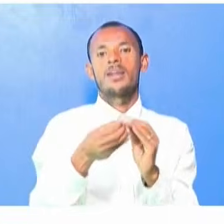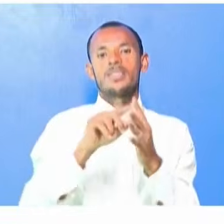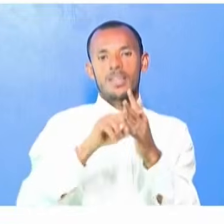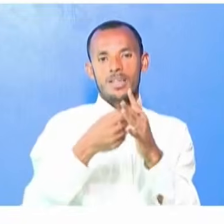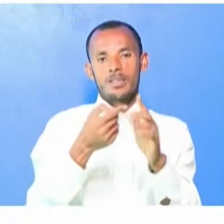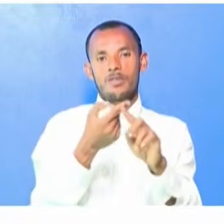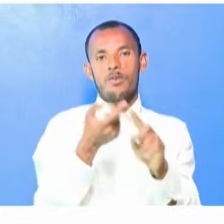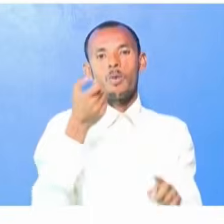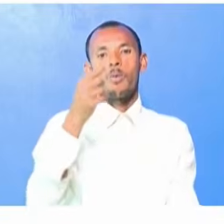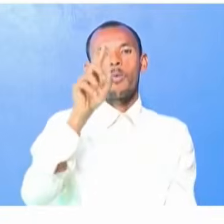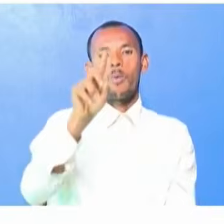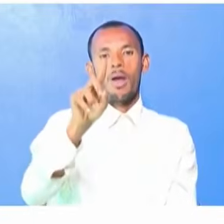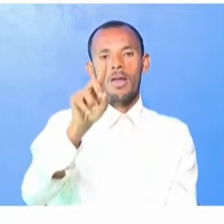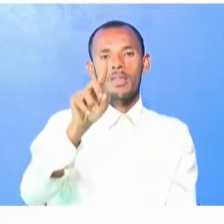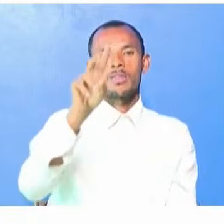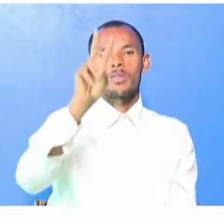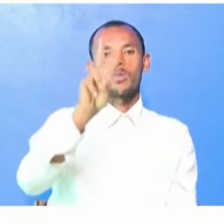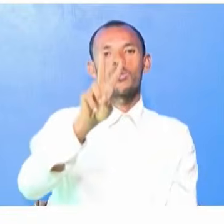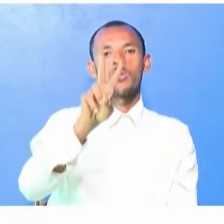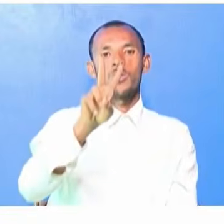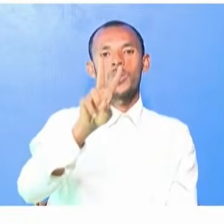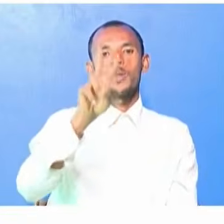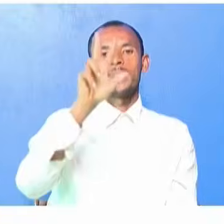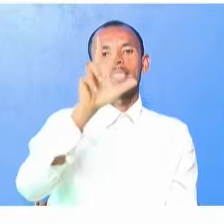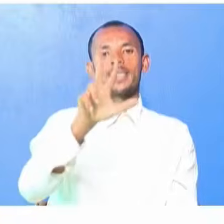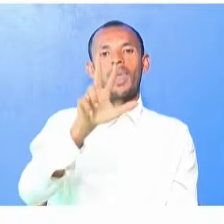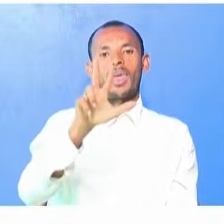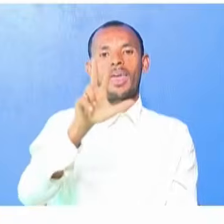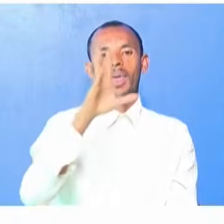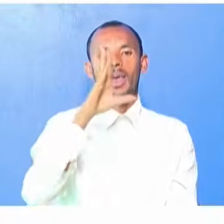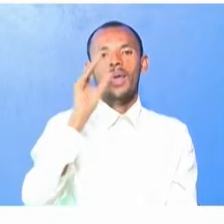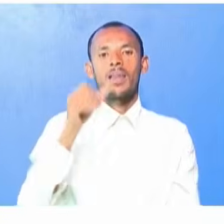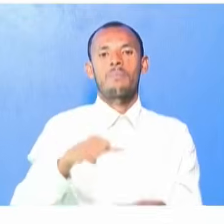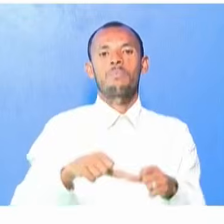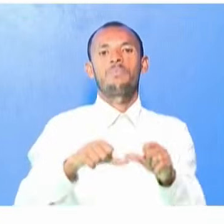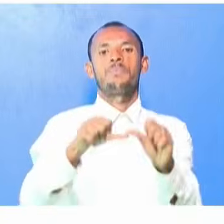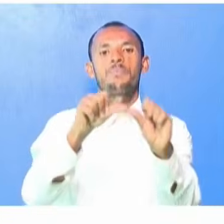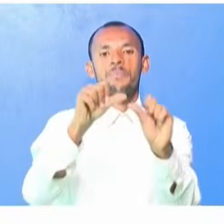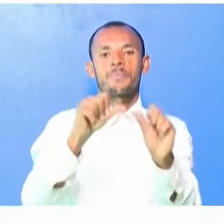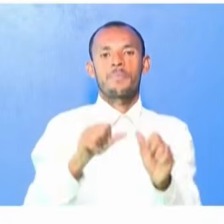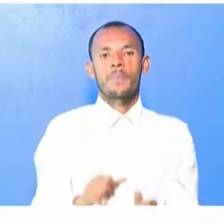1, 2, 3, and so on.